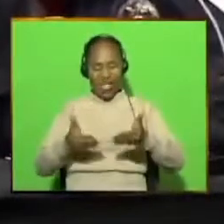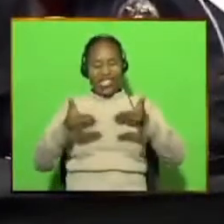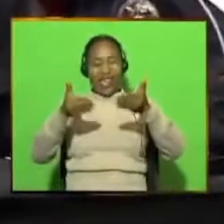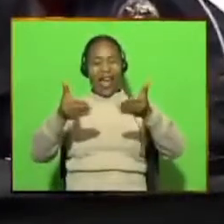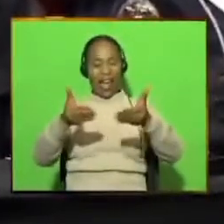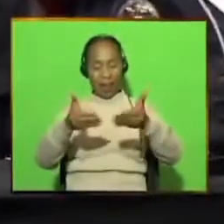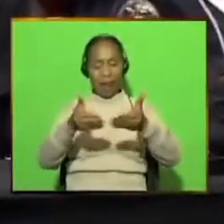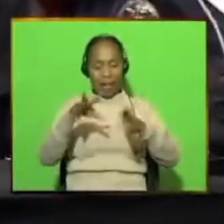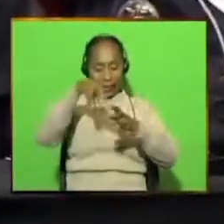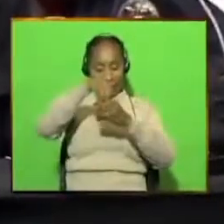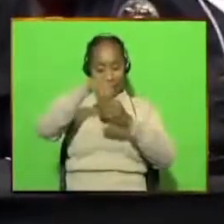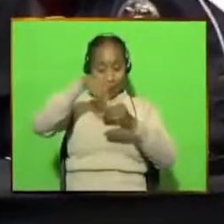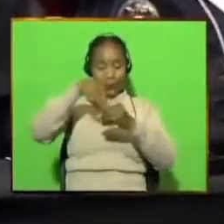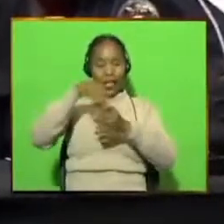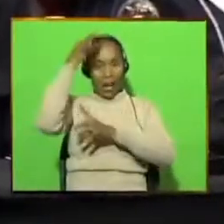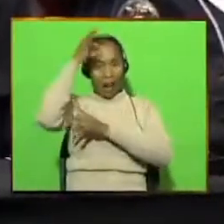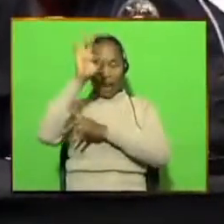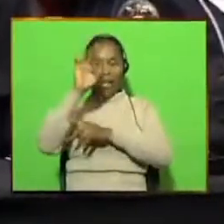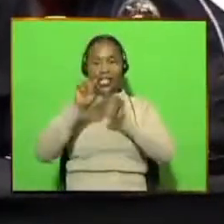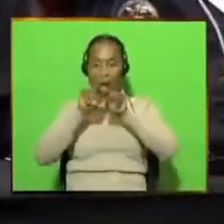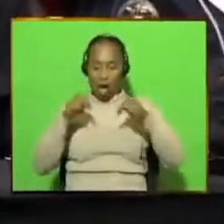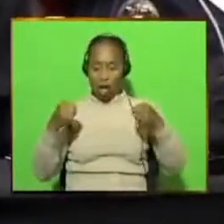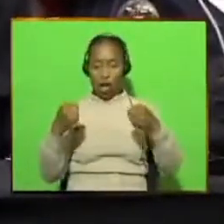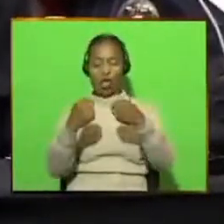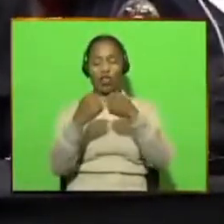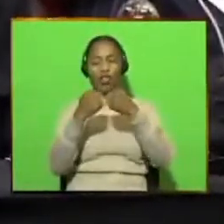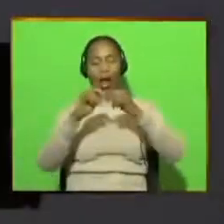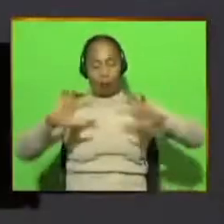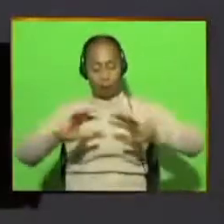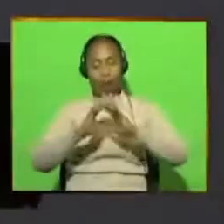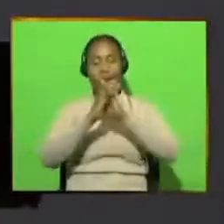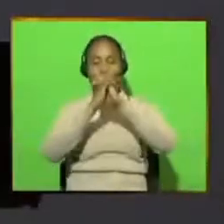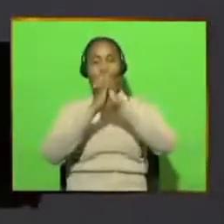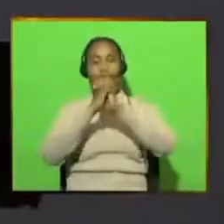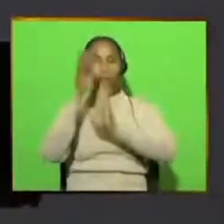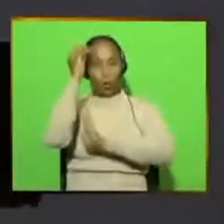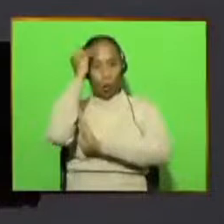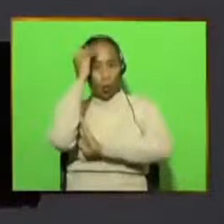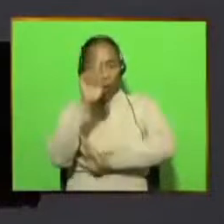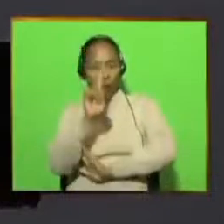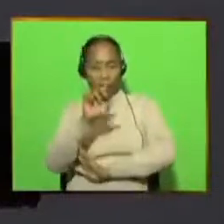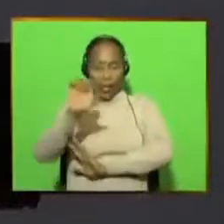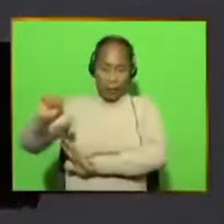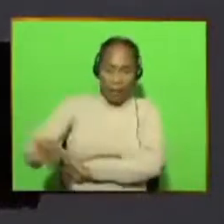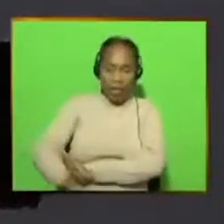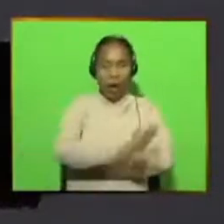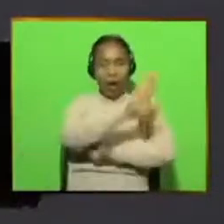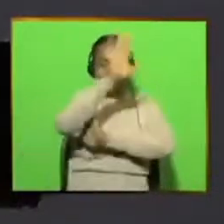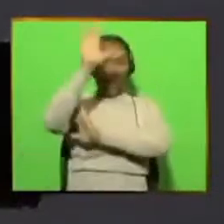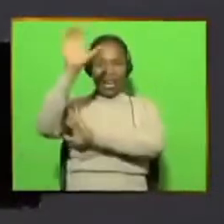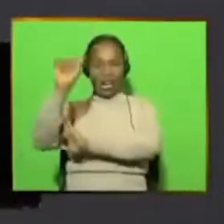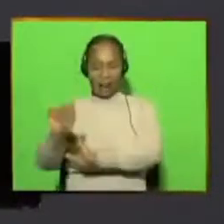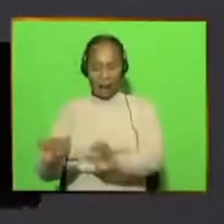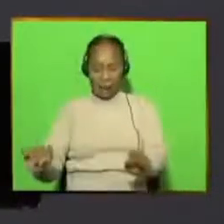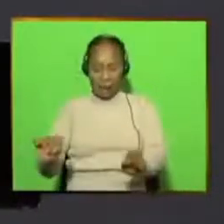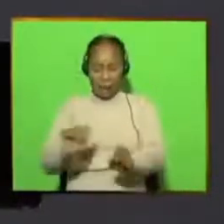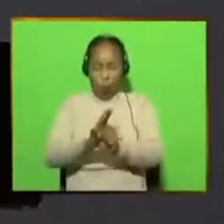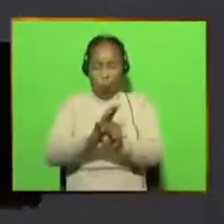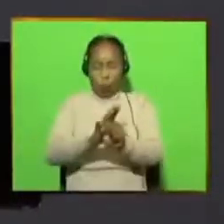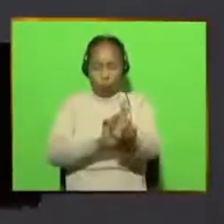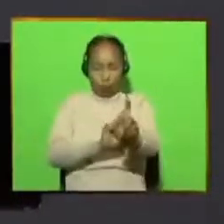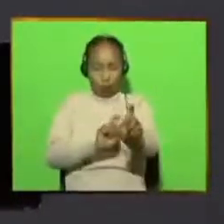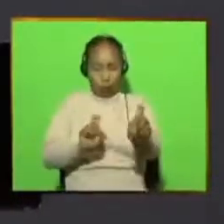of national unity, knowing that South Africa is utterly changed by